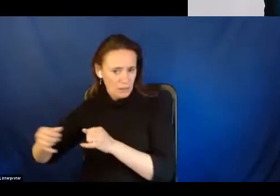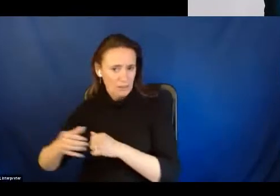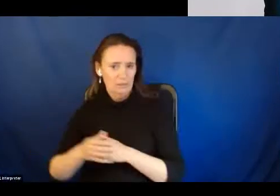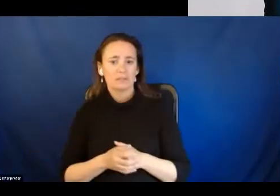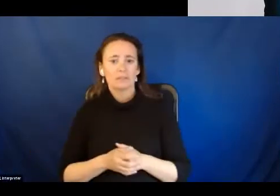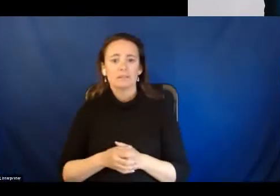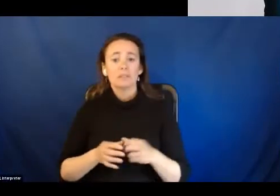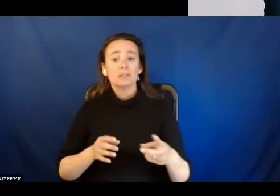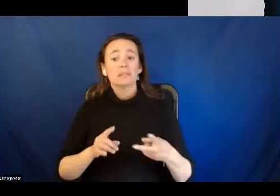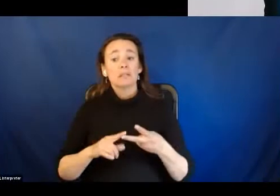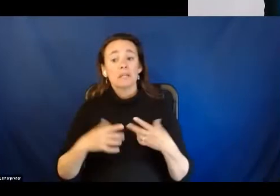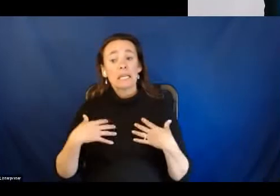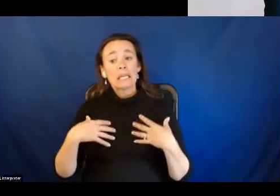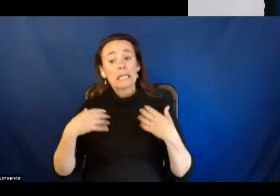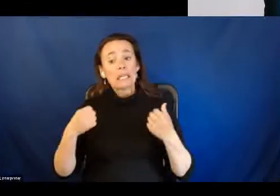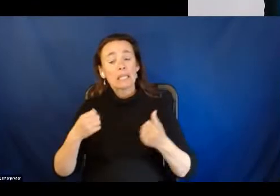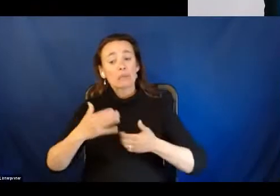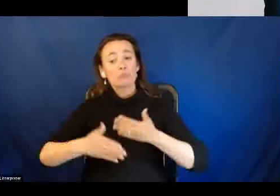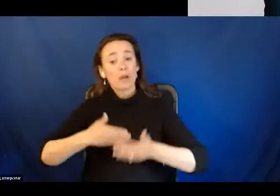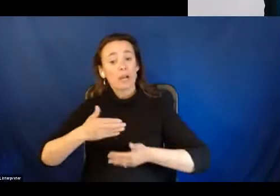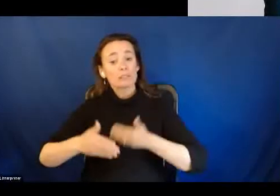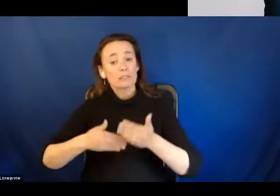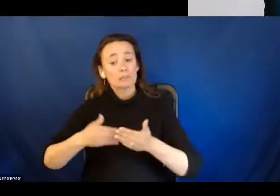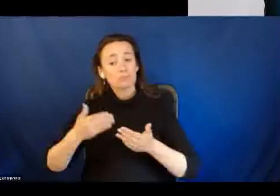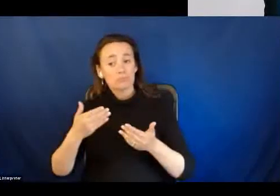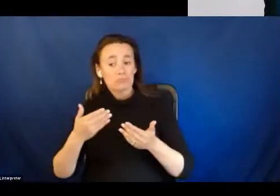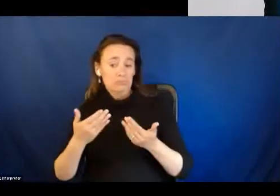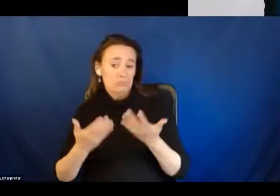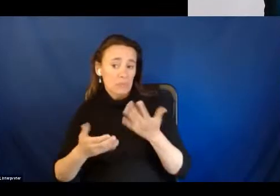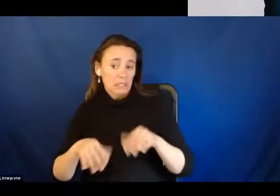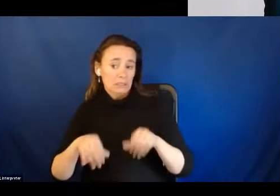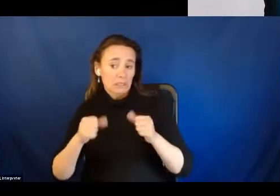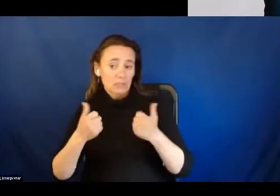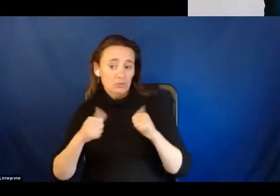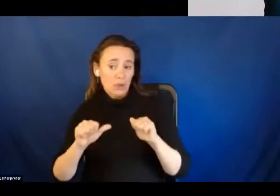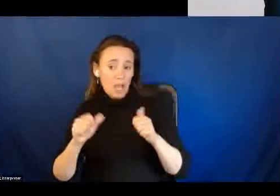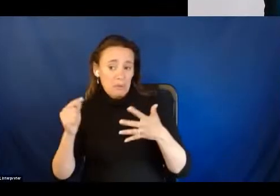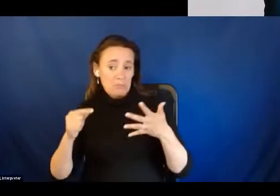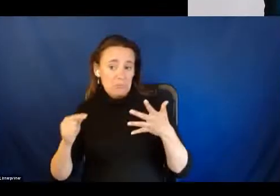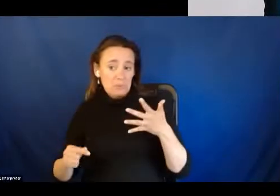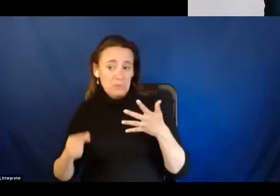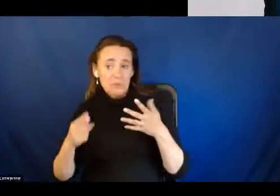and it may take trying a couple of things for you to figure out what works for you.